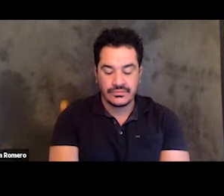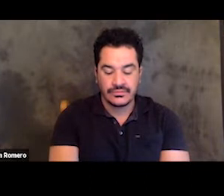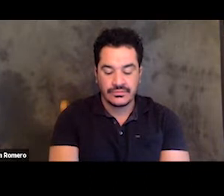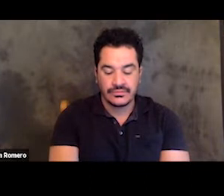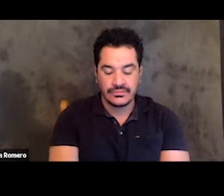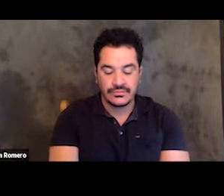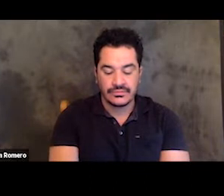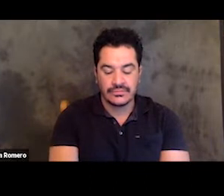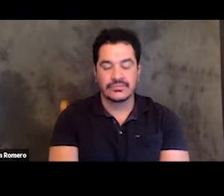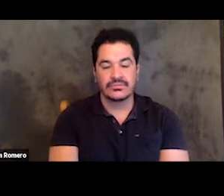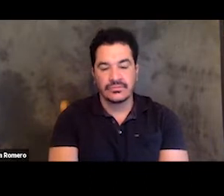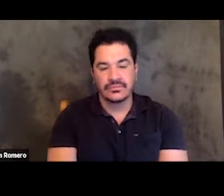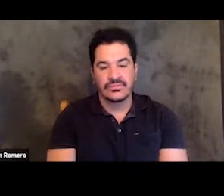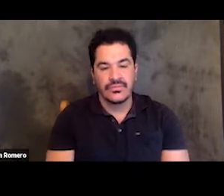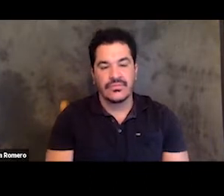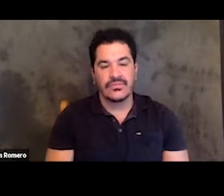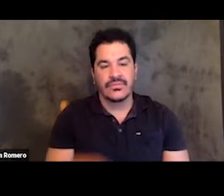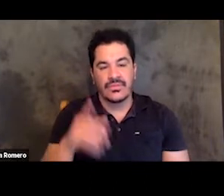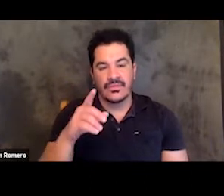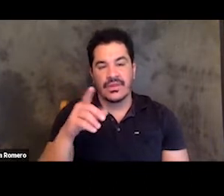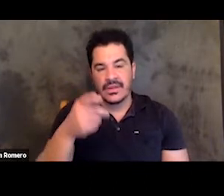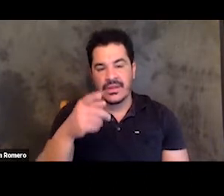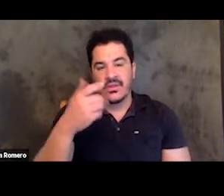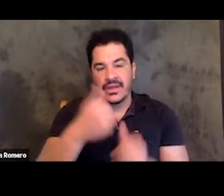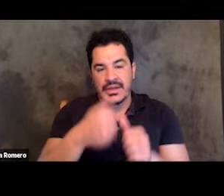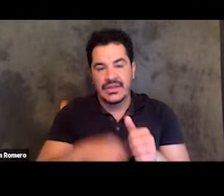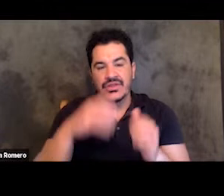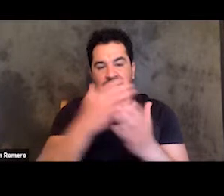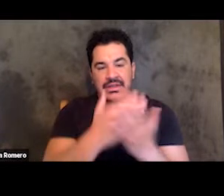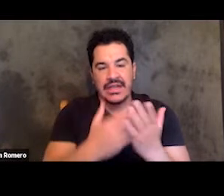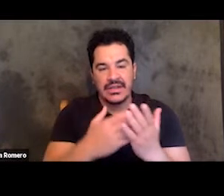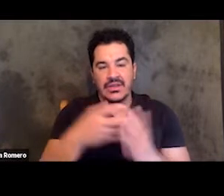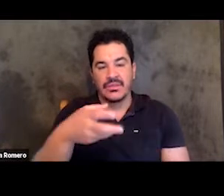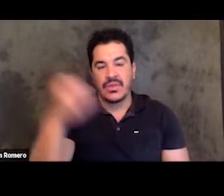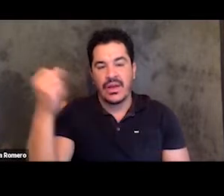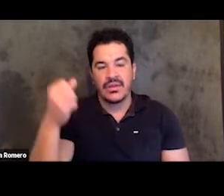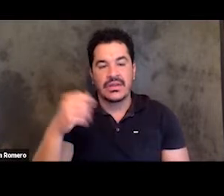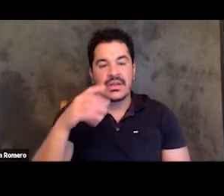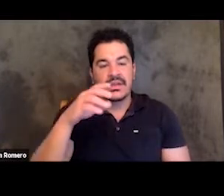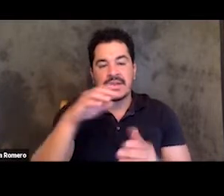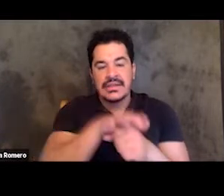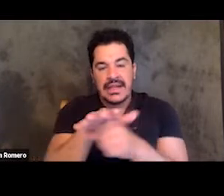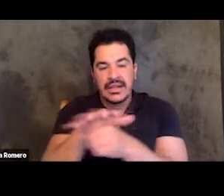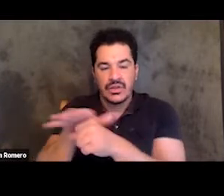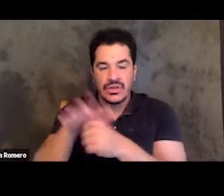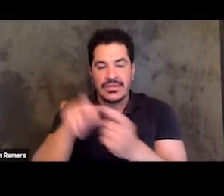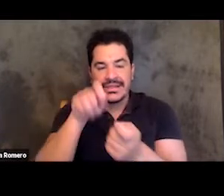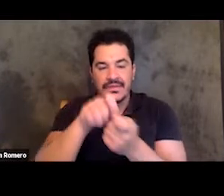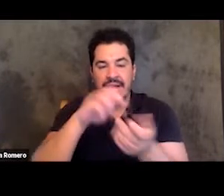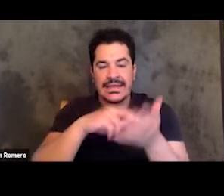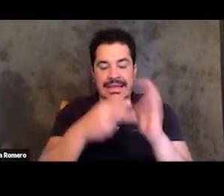Illustrative indicators. So each sector Pullout includes a sector-specific indicator table.